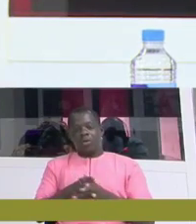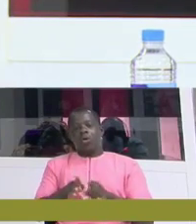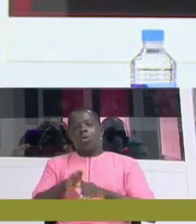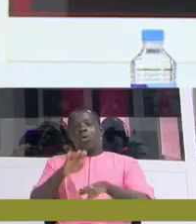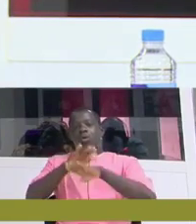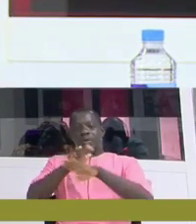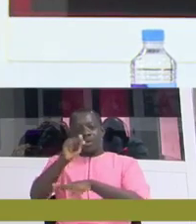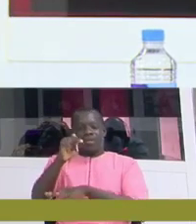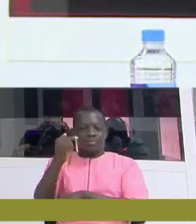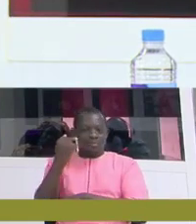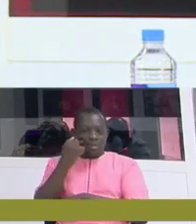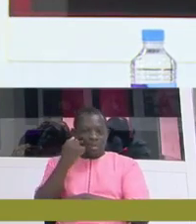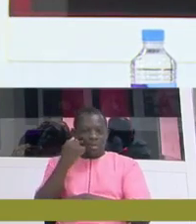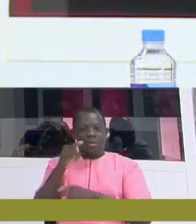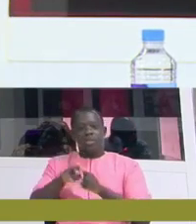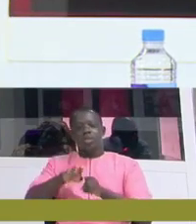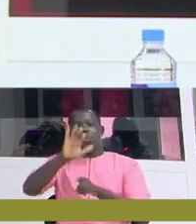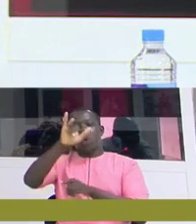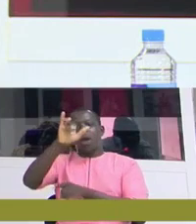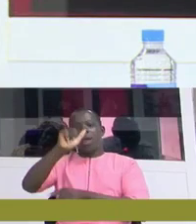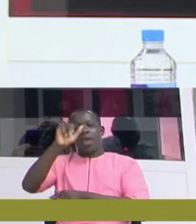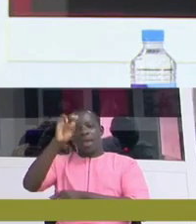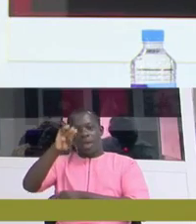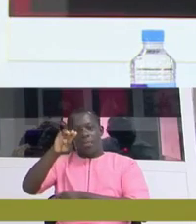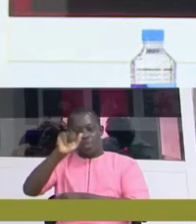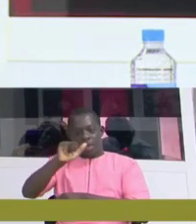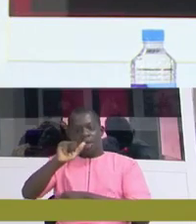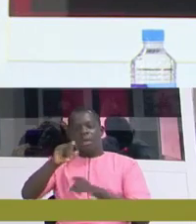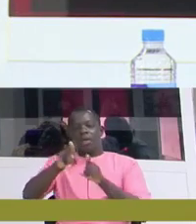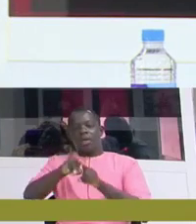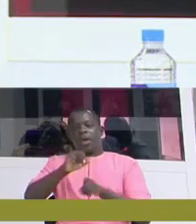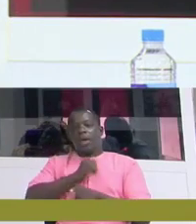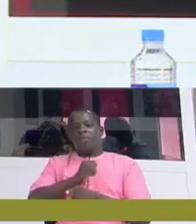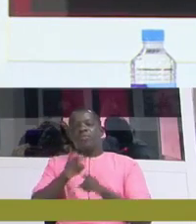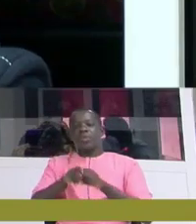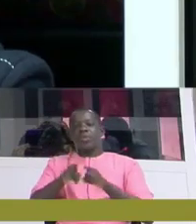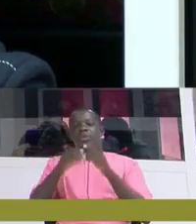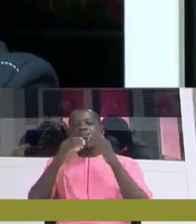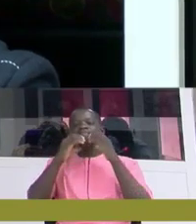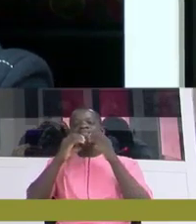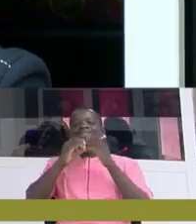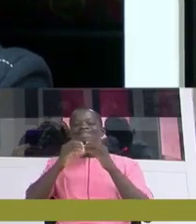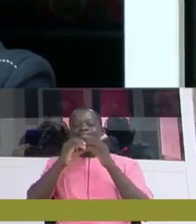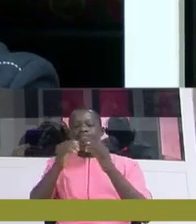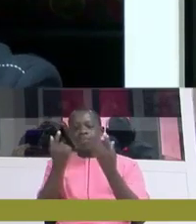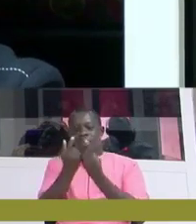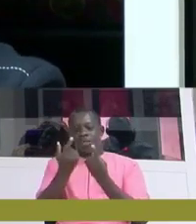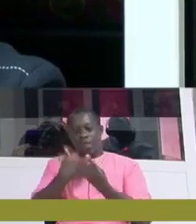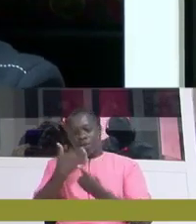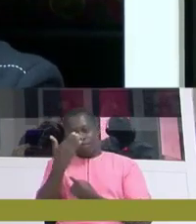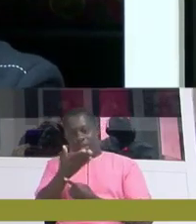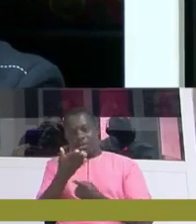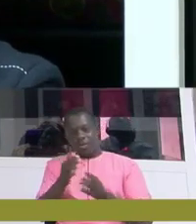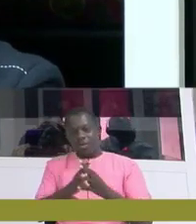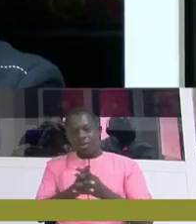the day that girl Yama was killed. Yama had beards. He